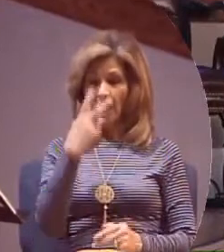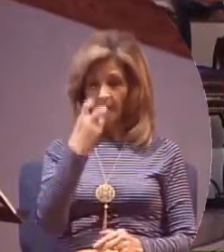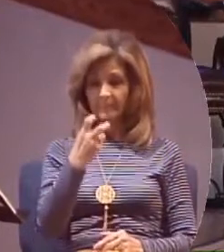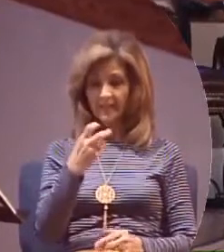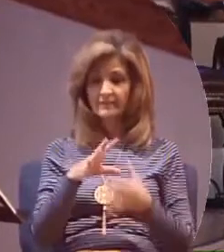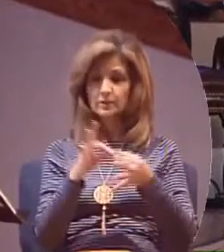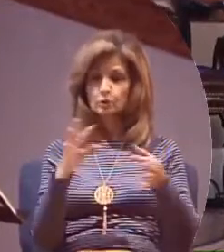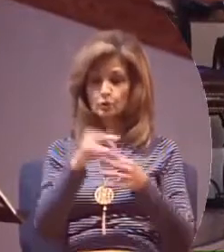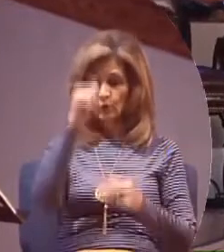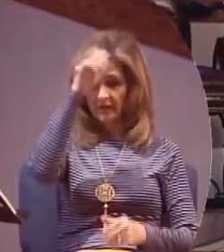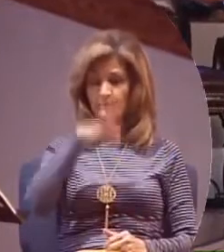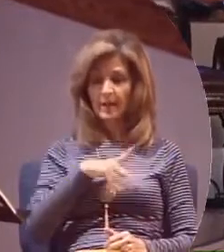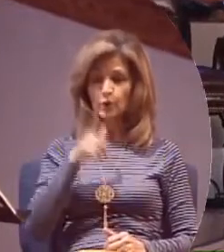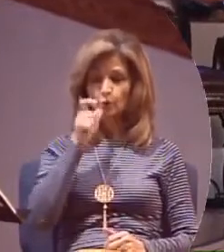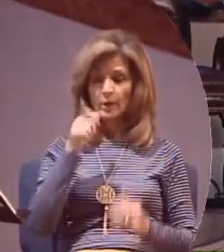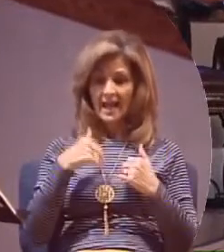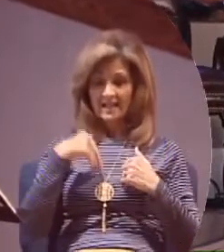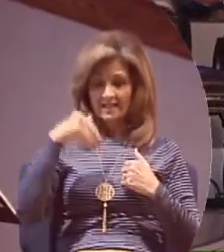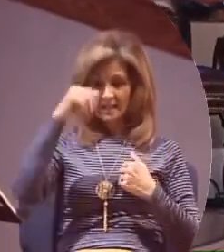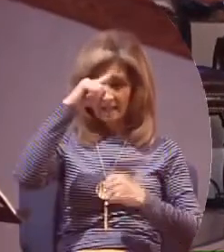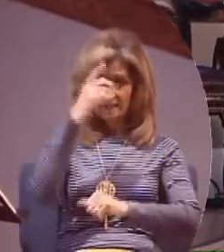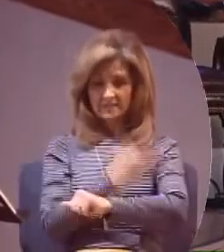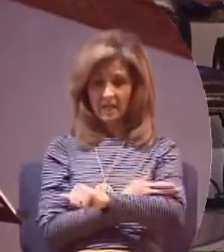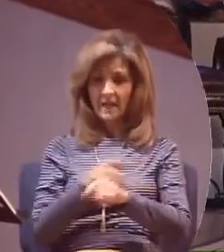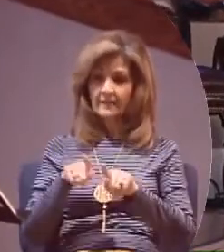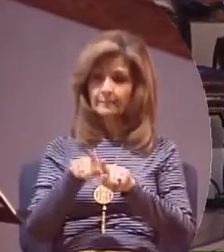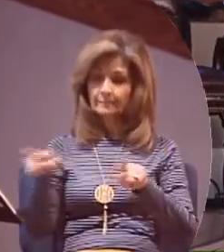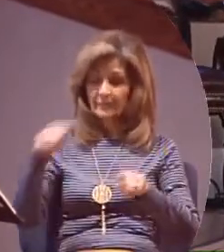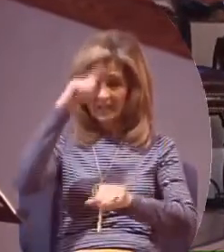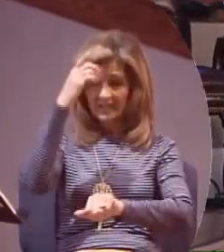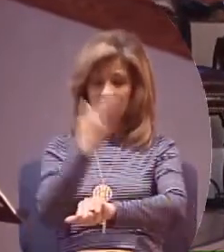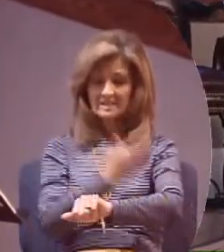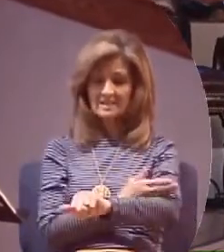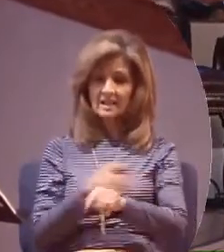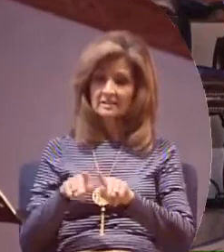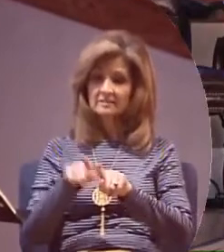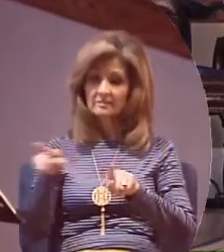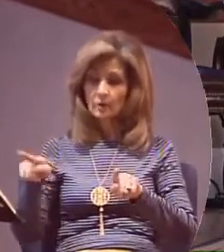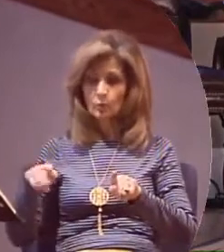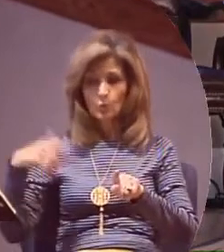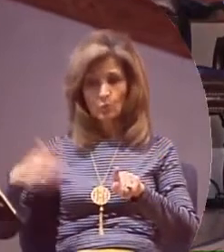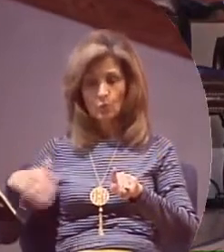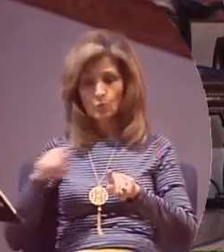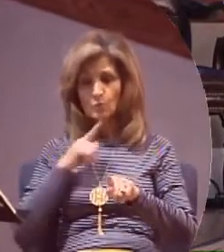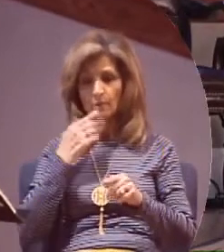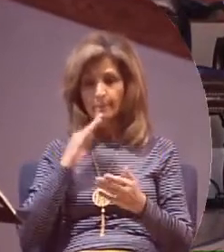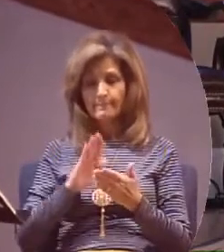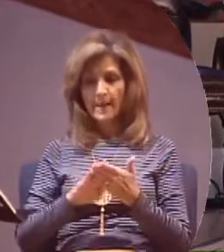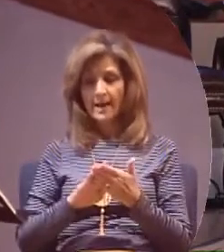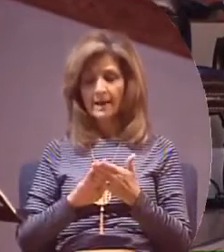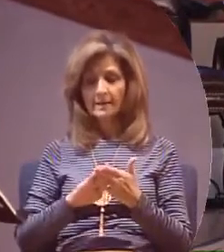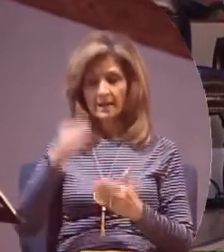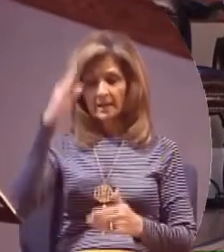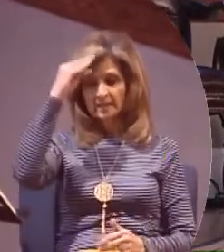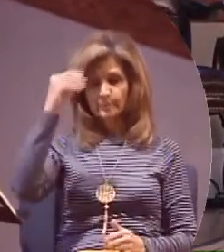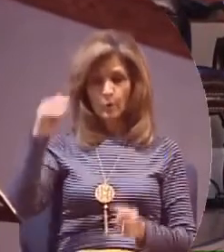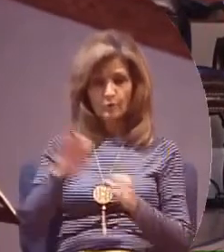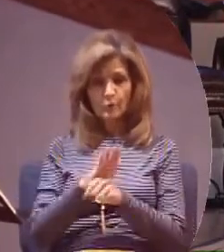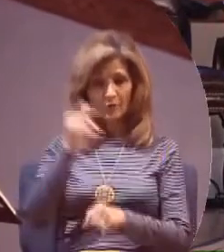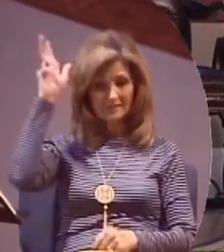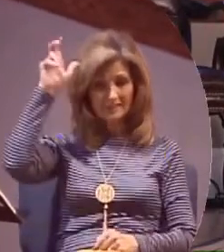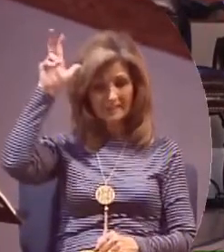man who's got a wayward boy. And let me tell you something. His boy was wayward on steroids. His boy was